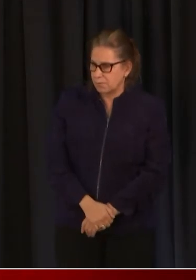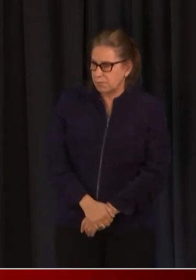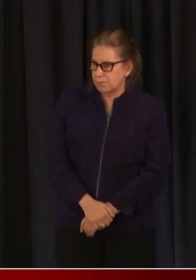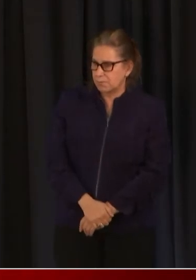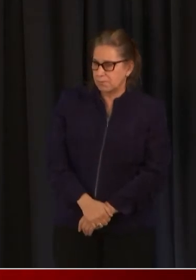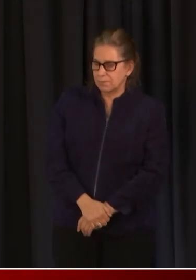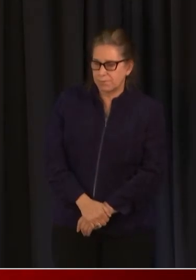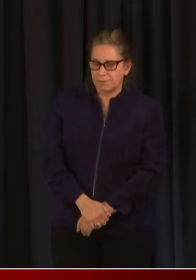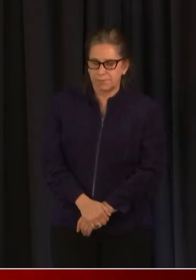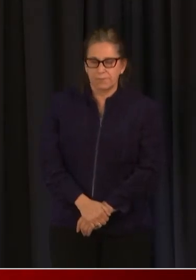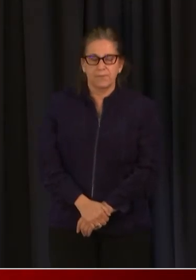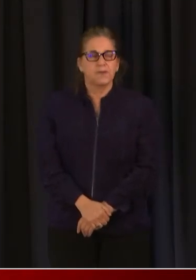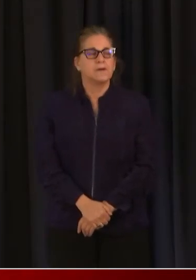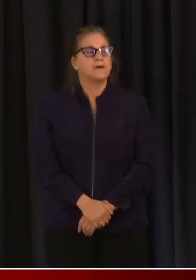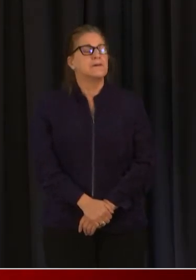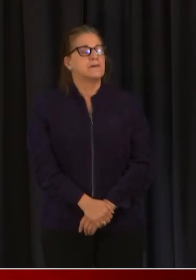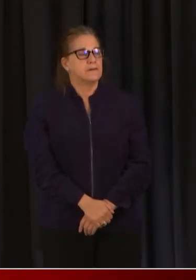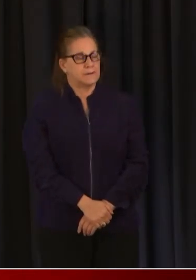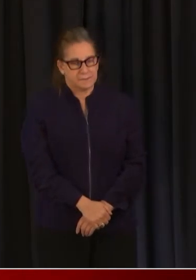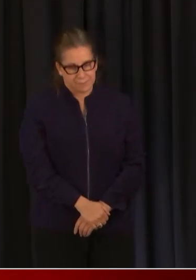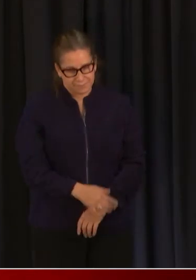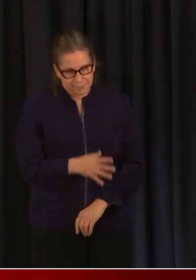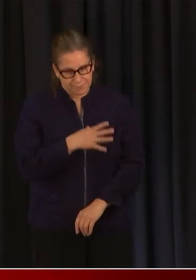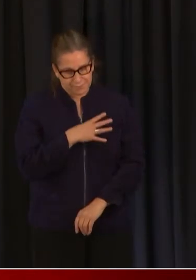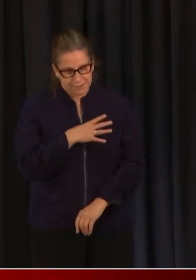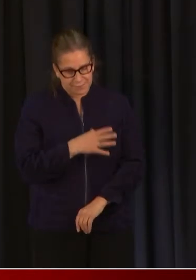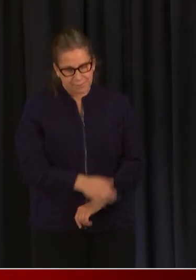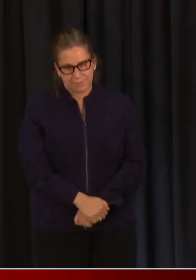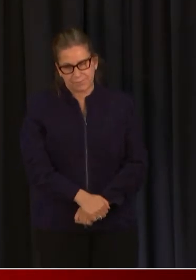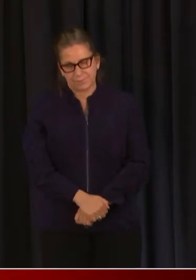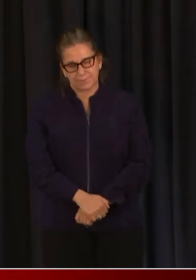I'm also wondering,